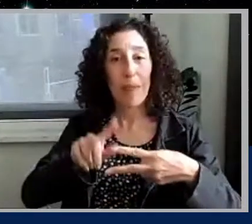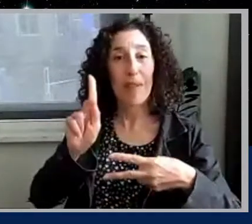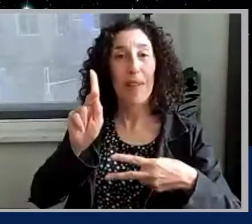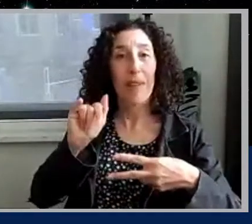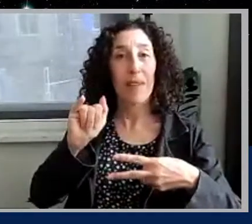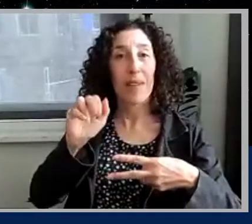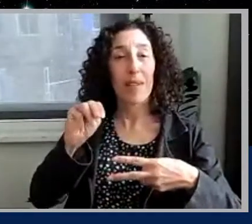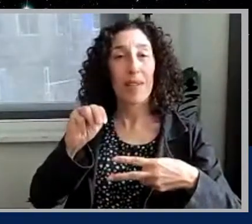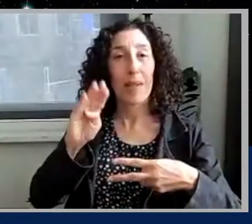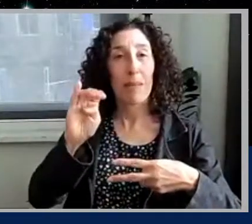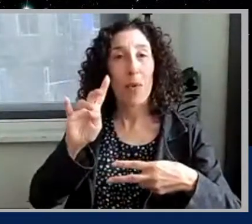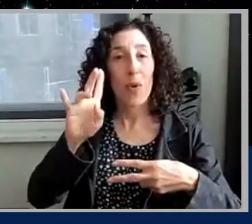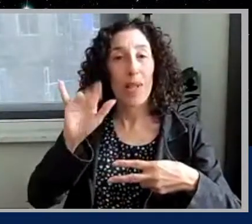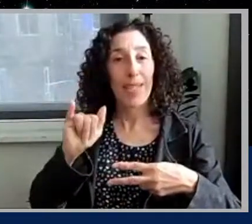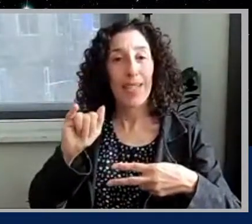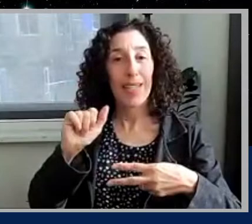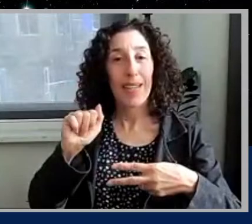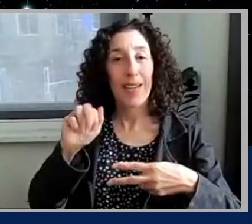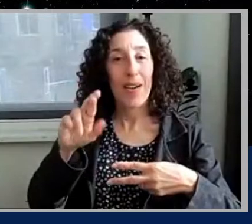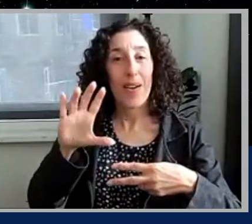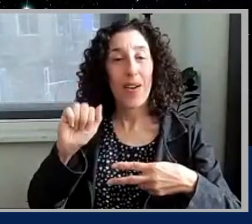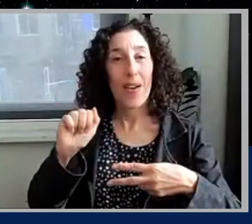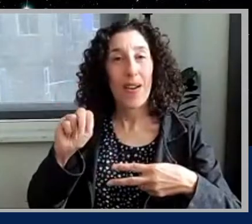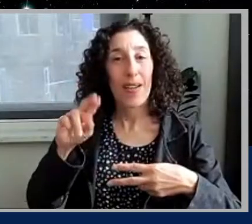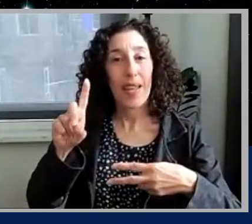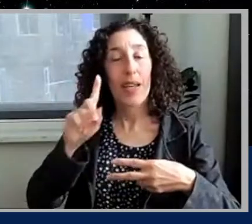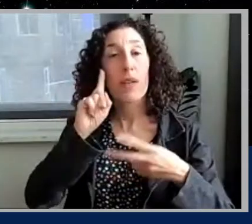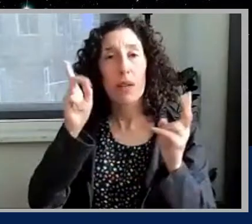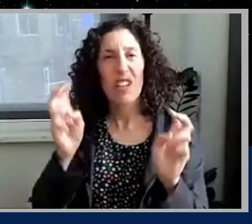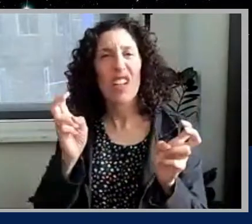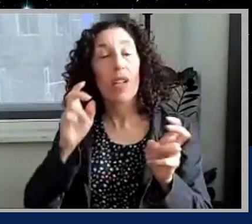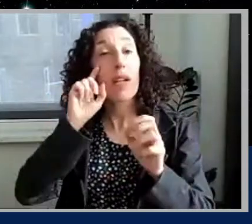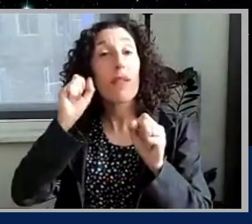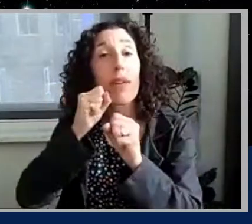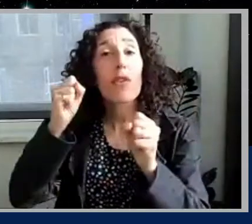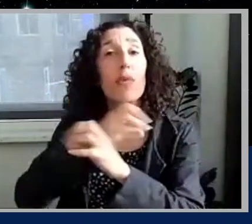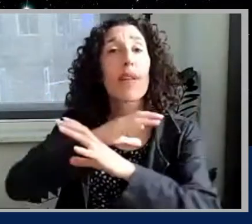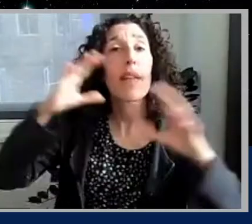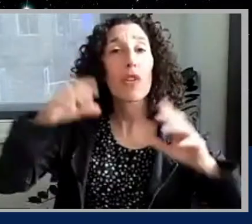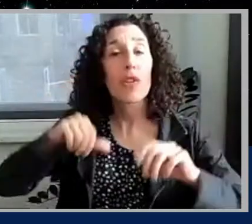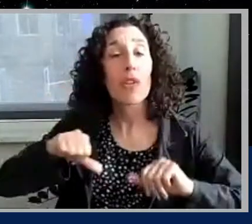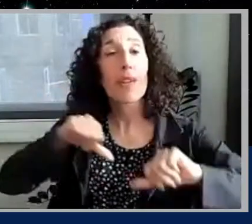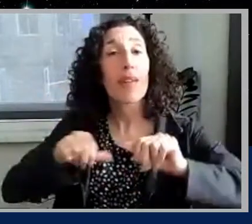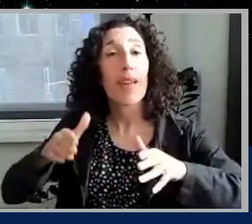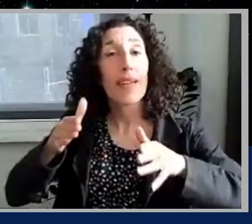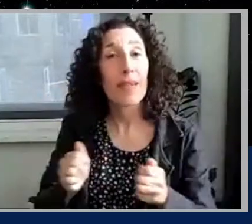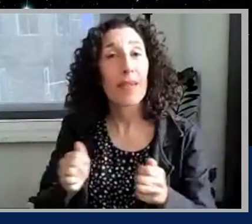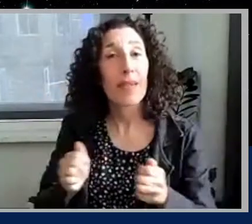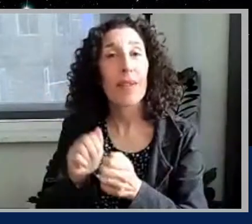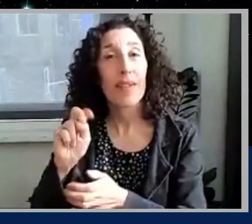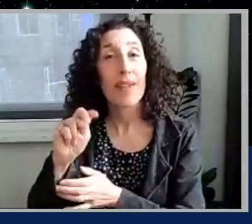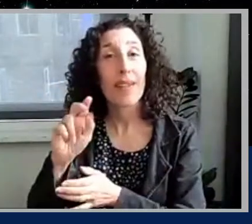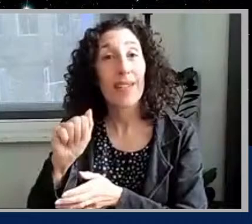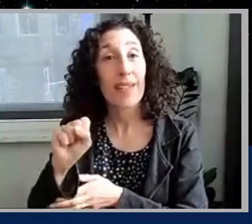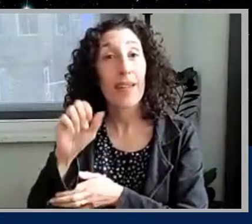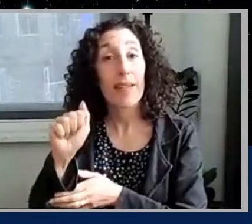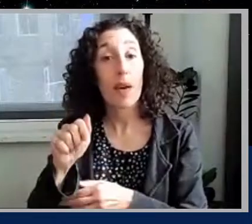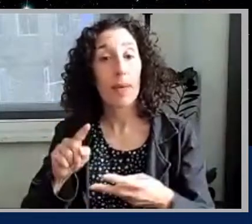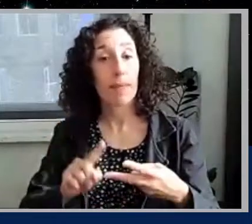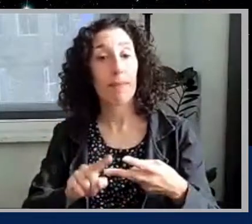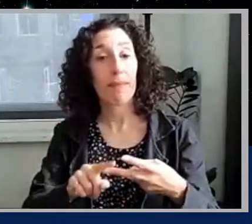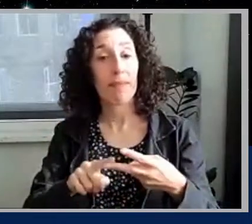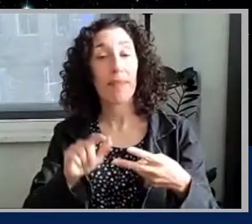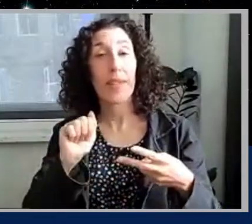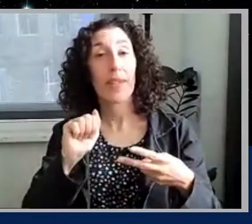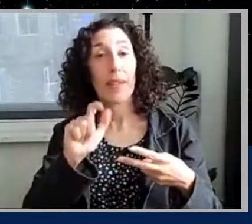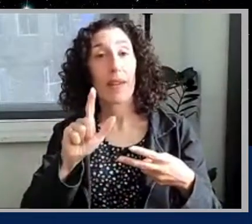visualization scientist with NASA Chandra's X-ray Observatory. And also joining us is Alicia Arnio,